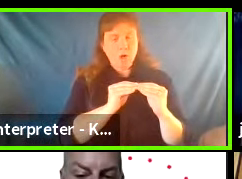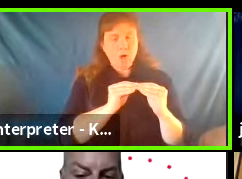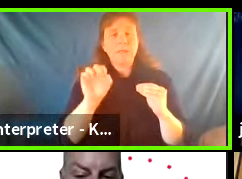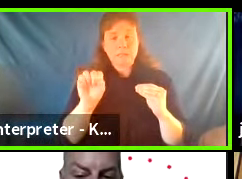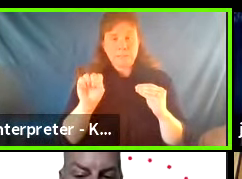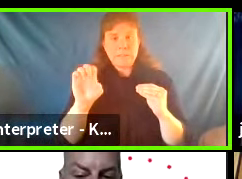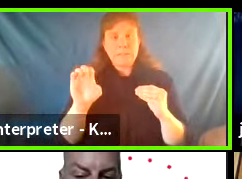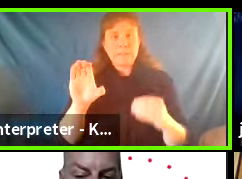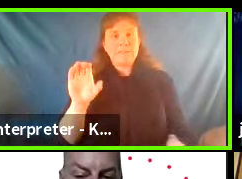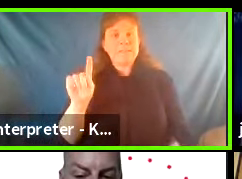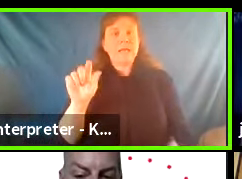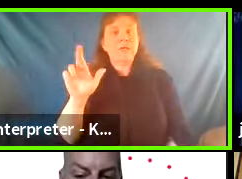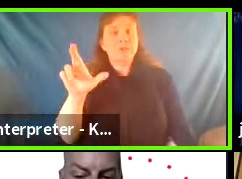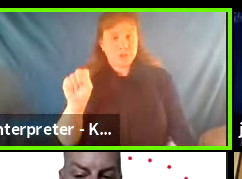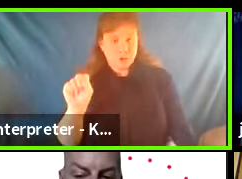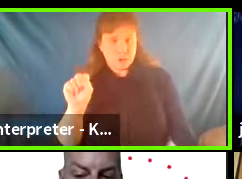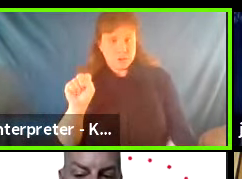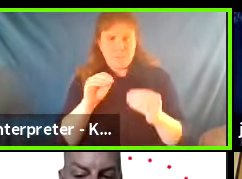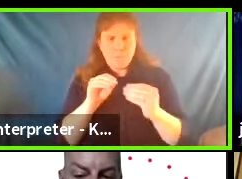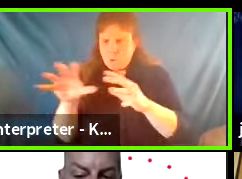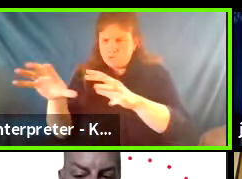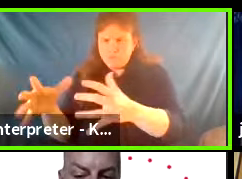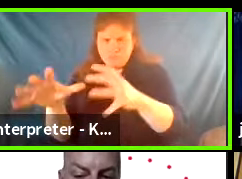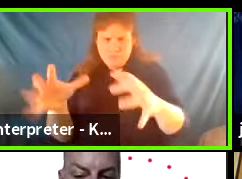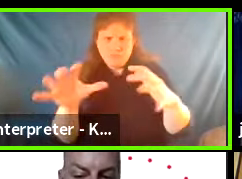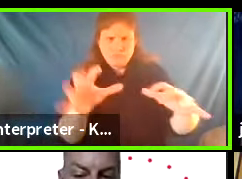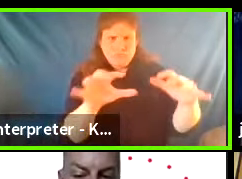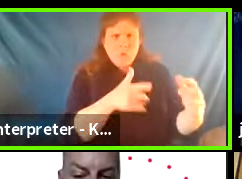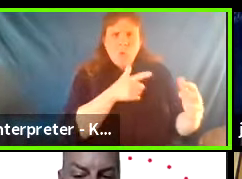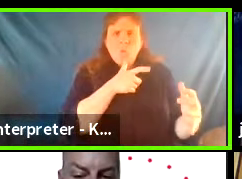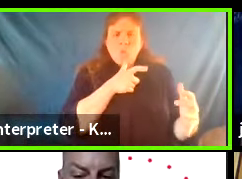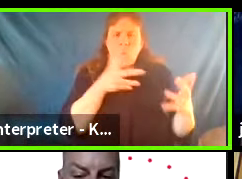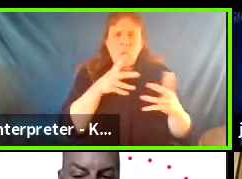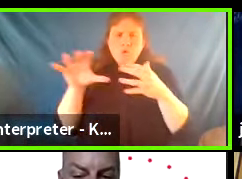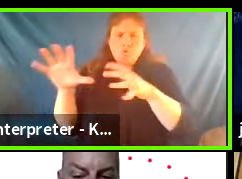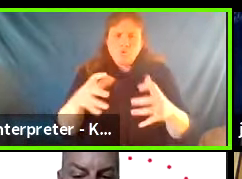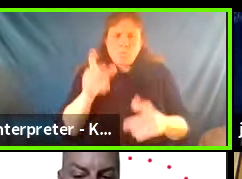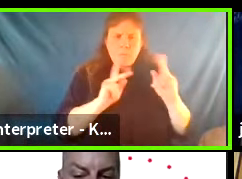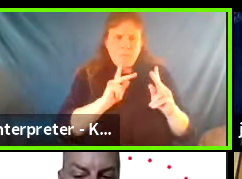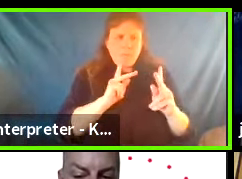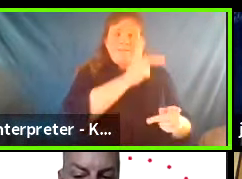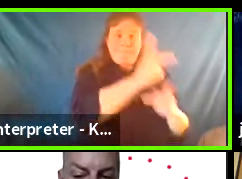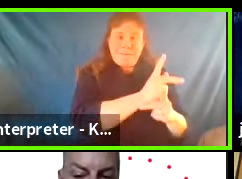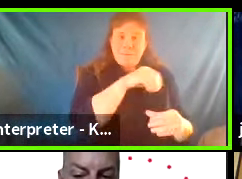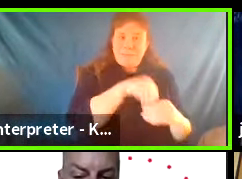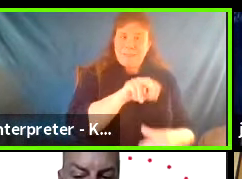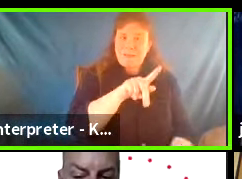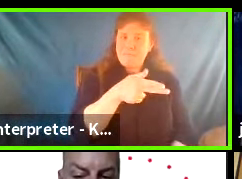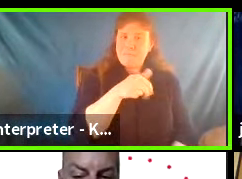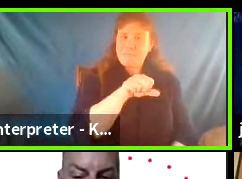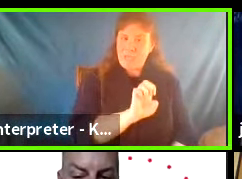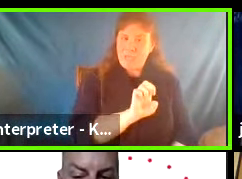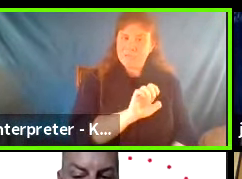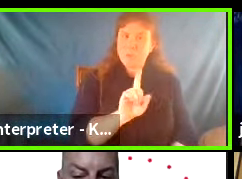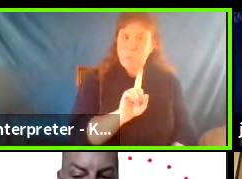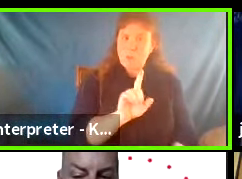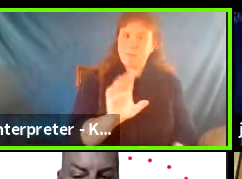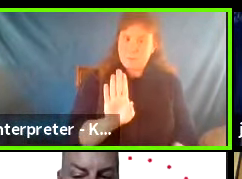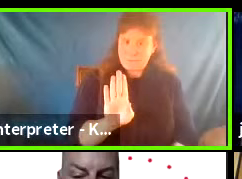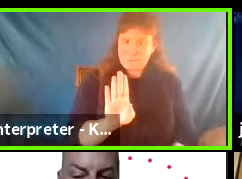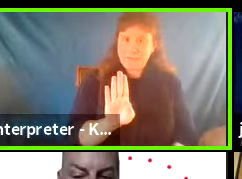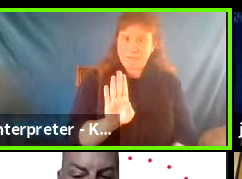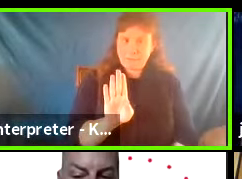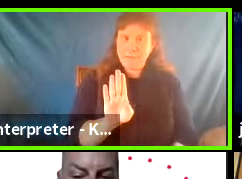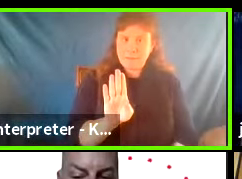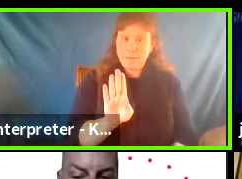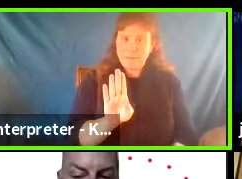sectors, right, in that tier 1 of phase 1B, right, that moves